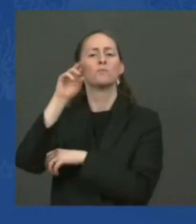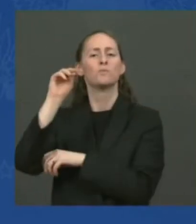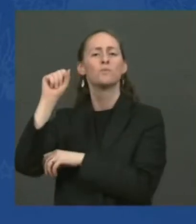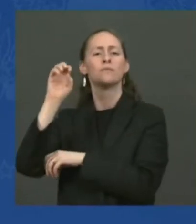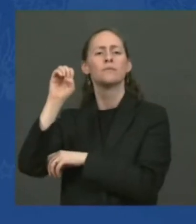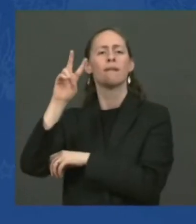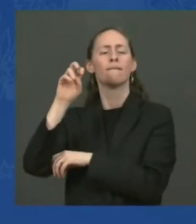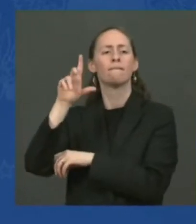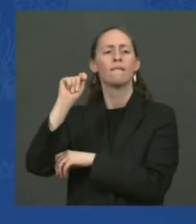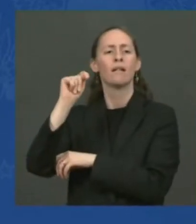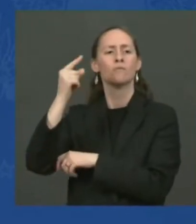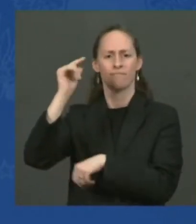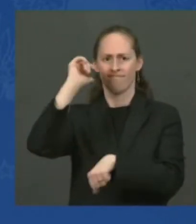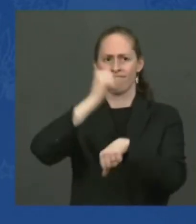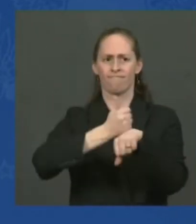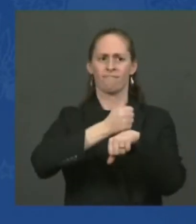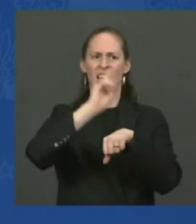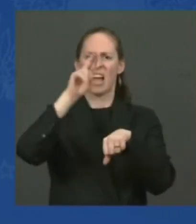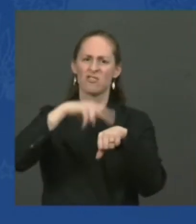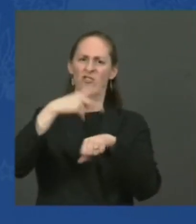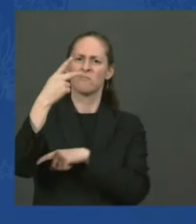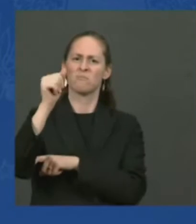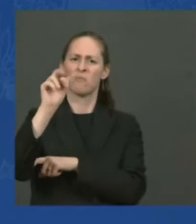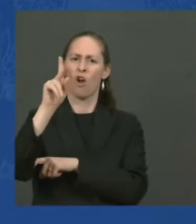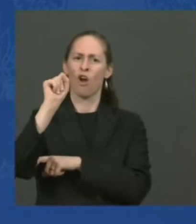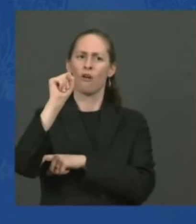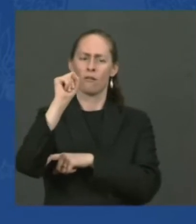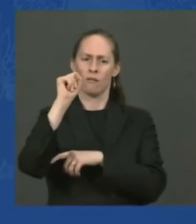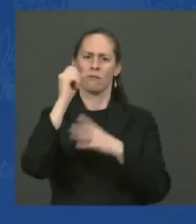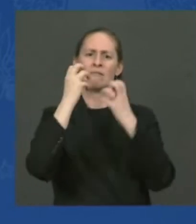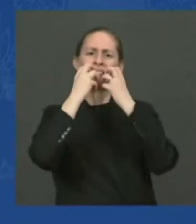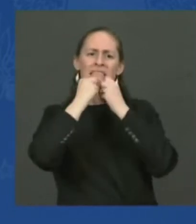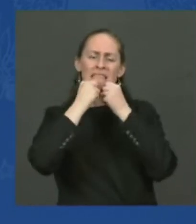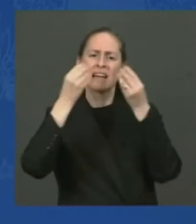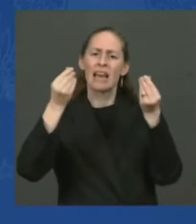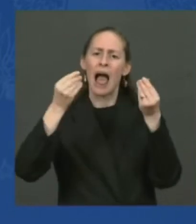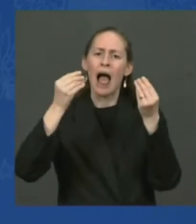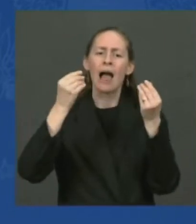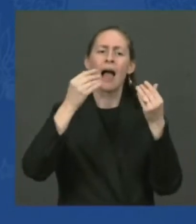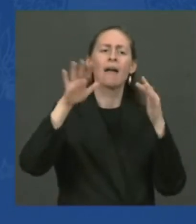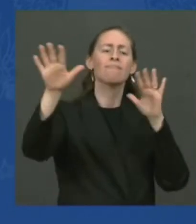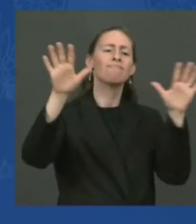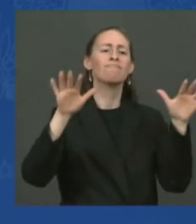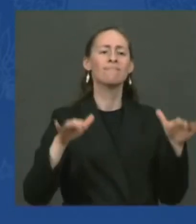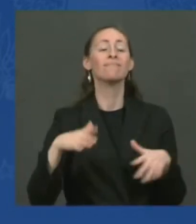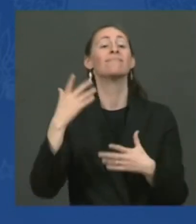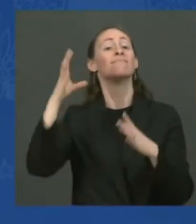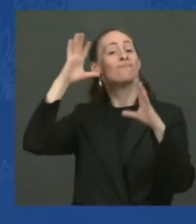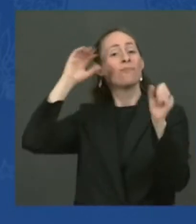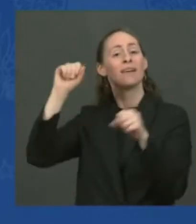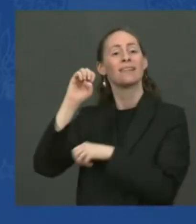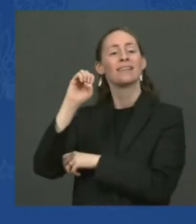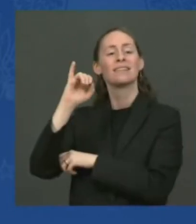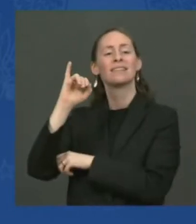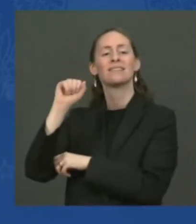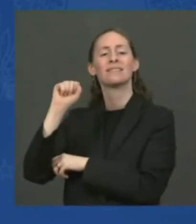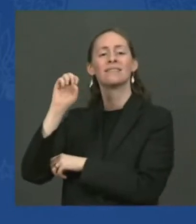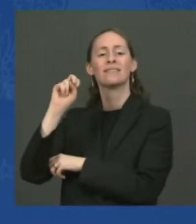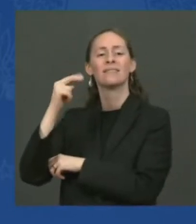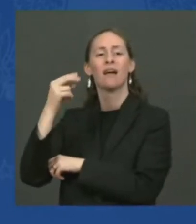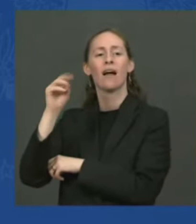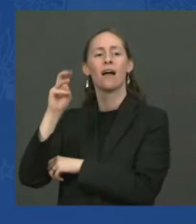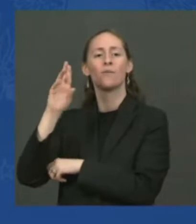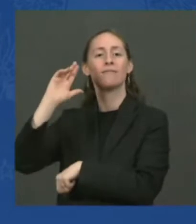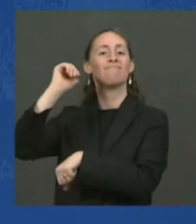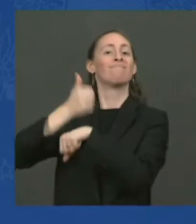natural patrimony of our country. And then President Eisenhower, years later, established the Interstate Highway